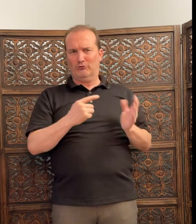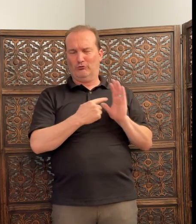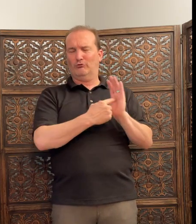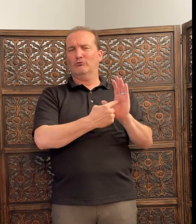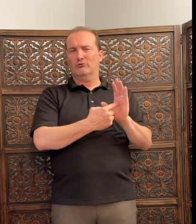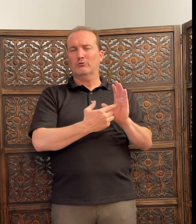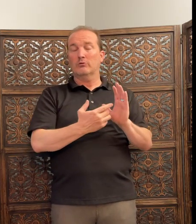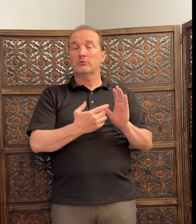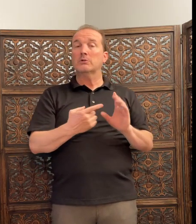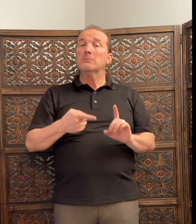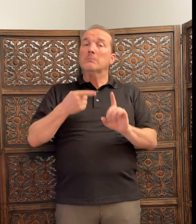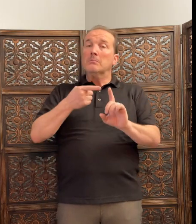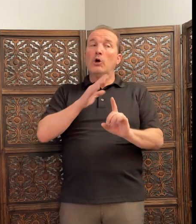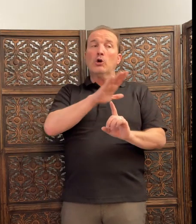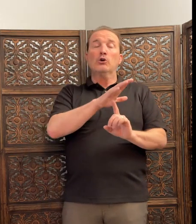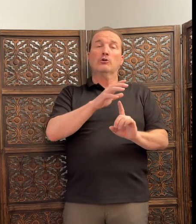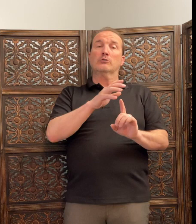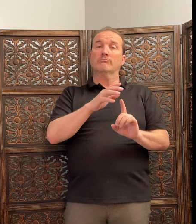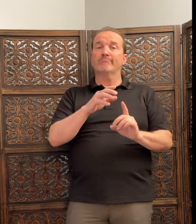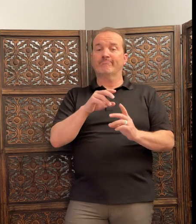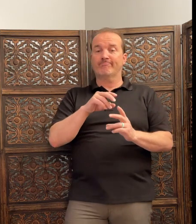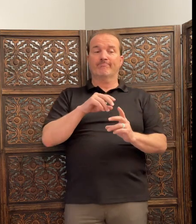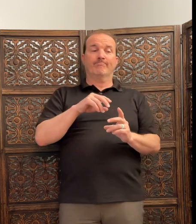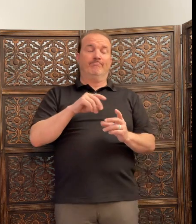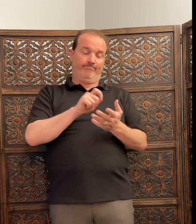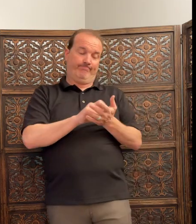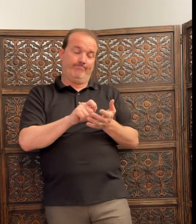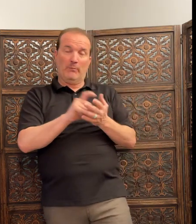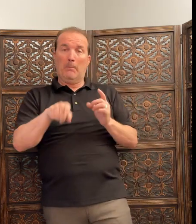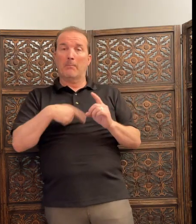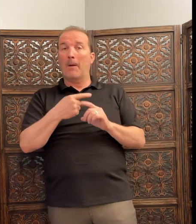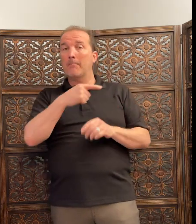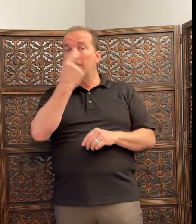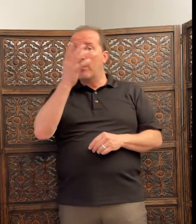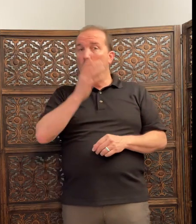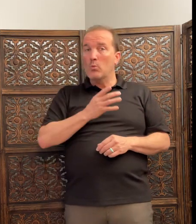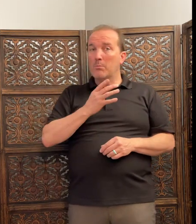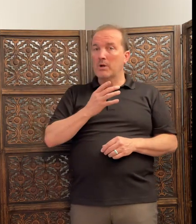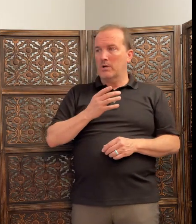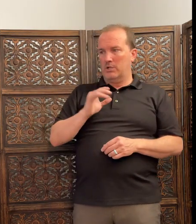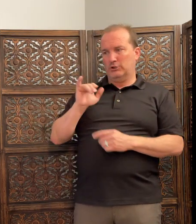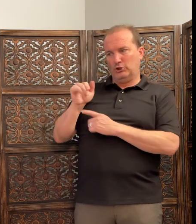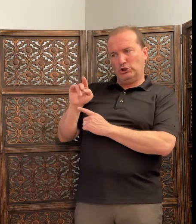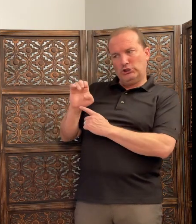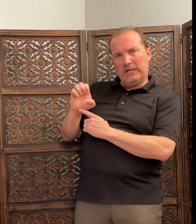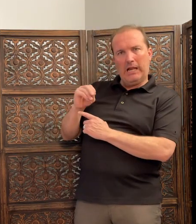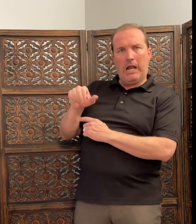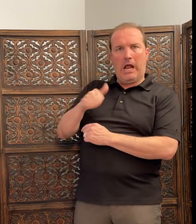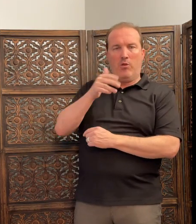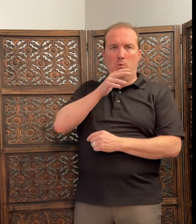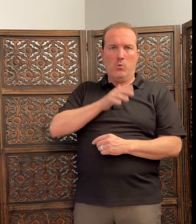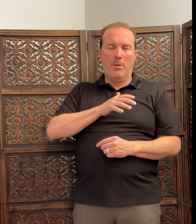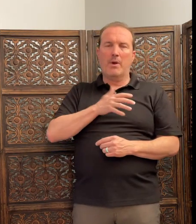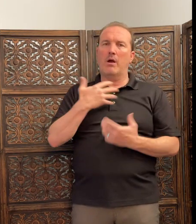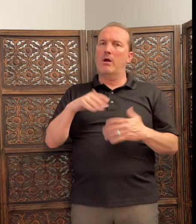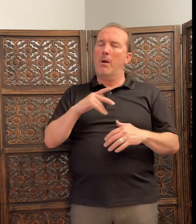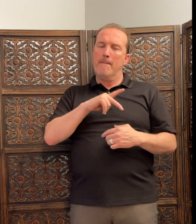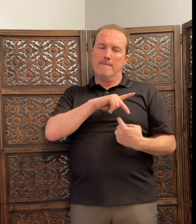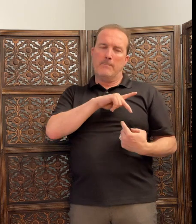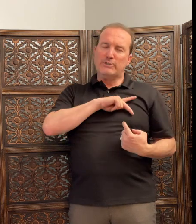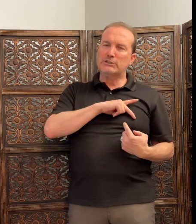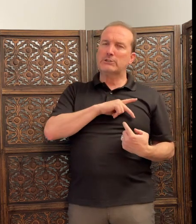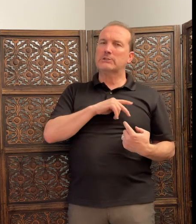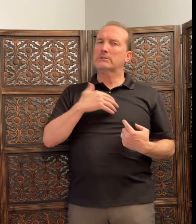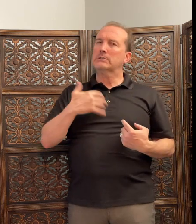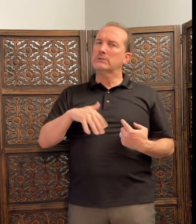that. Particularly, her depictions of Black womanhood, like Janie and the other women that appear in the story, are